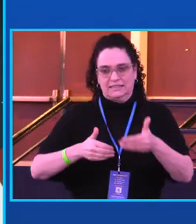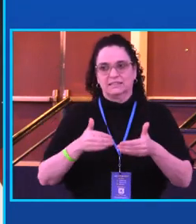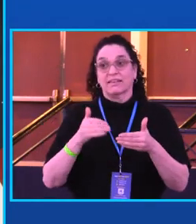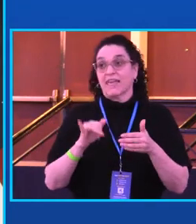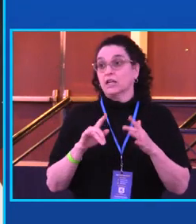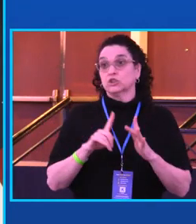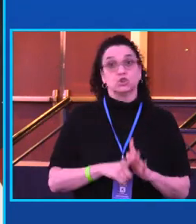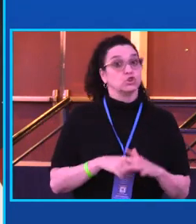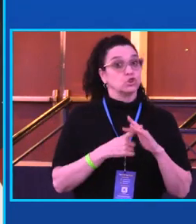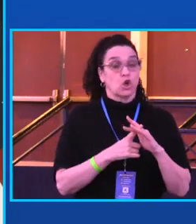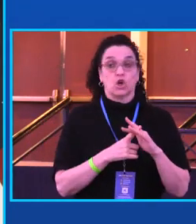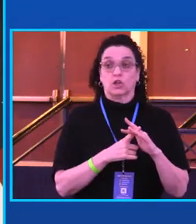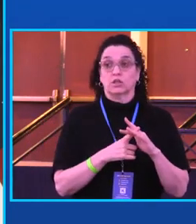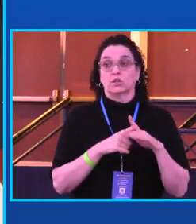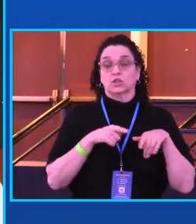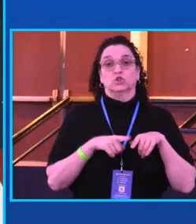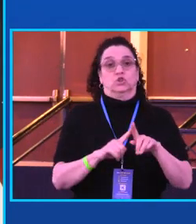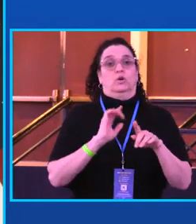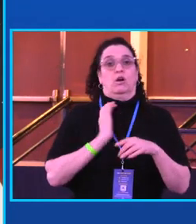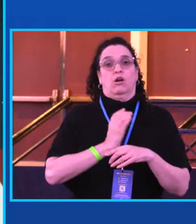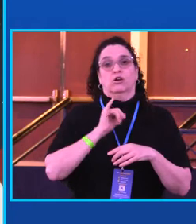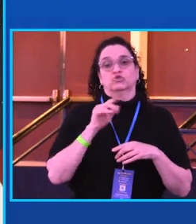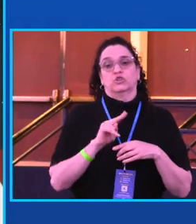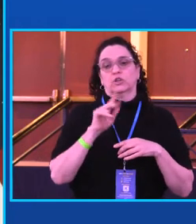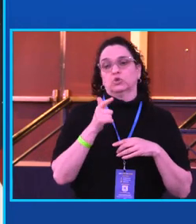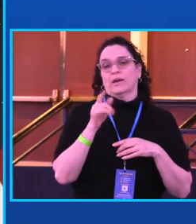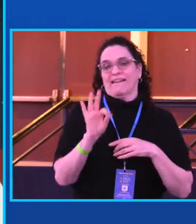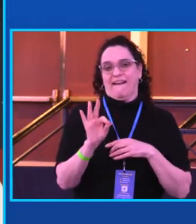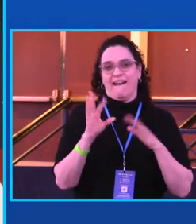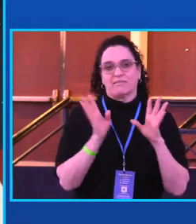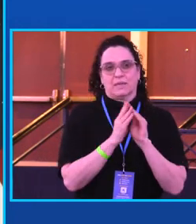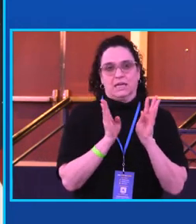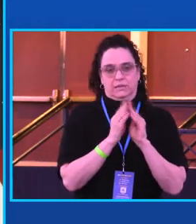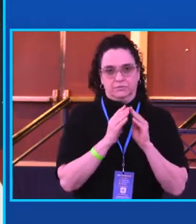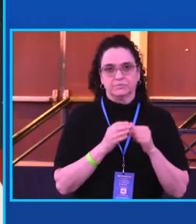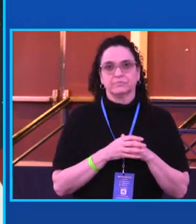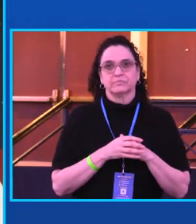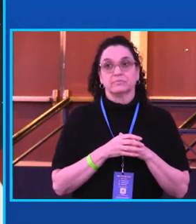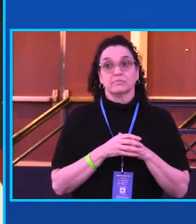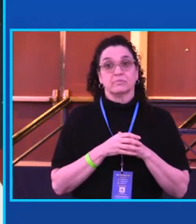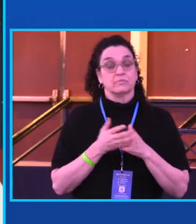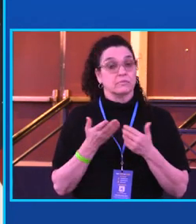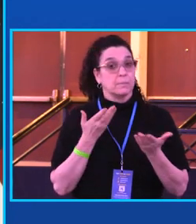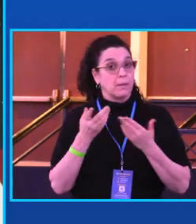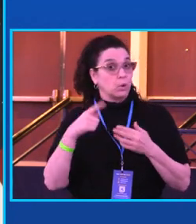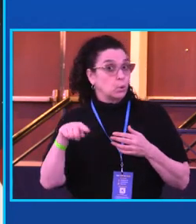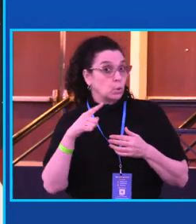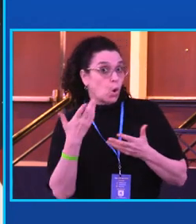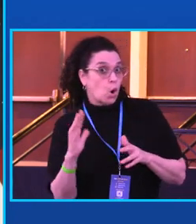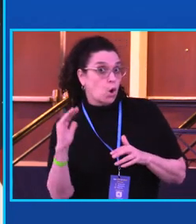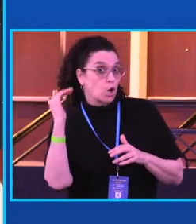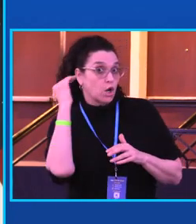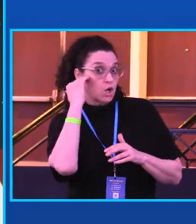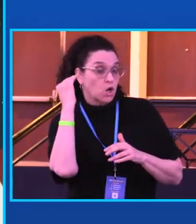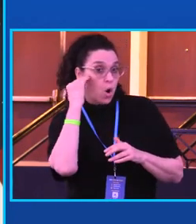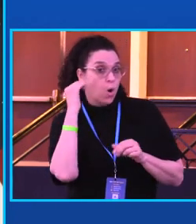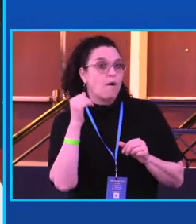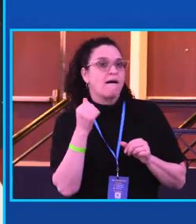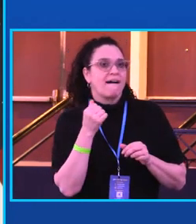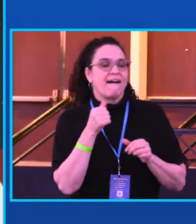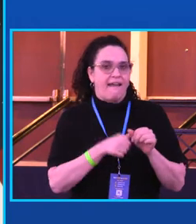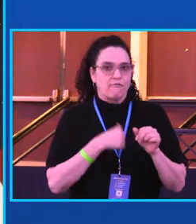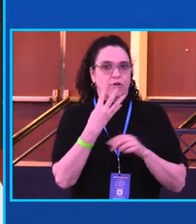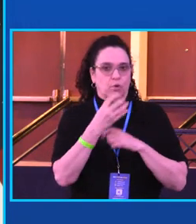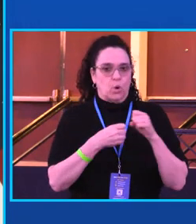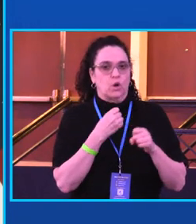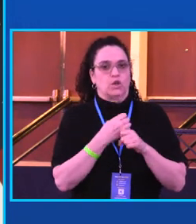started at our January 29 meeting. As you may know, every 4 years, the